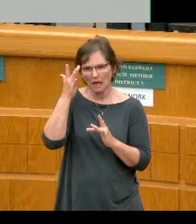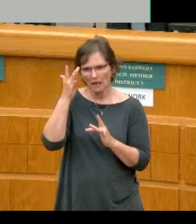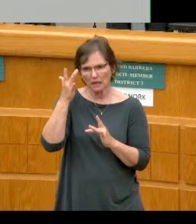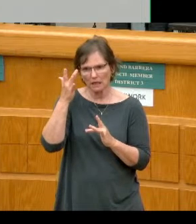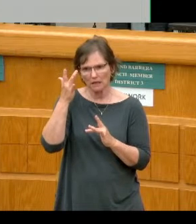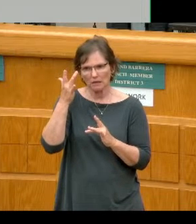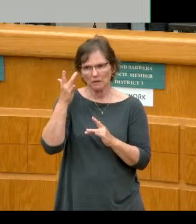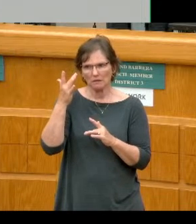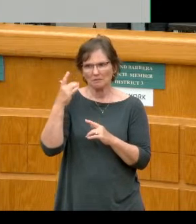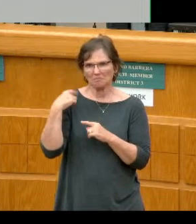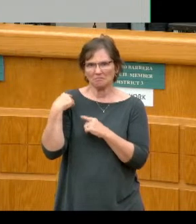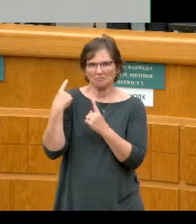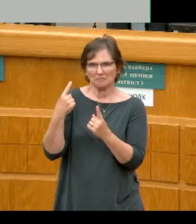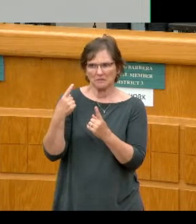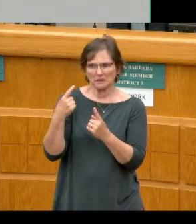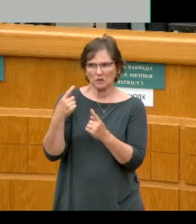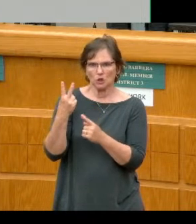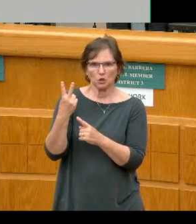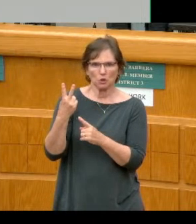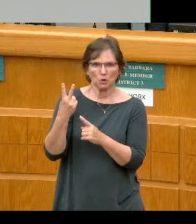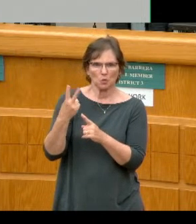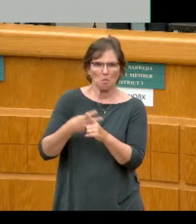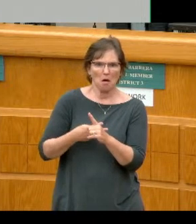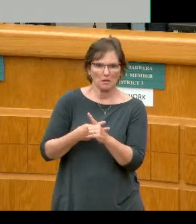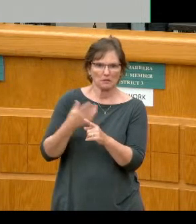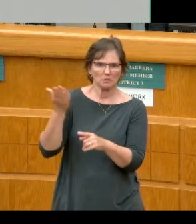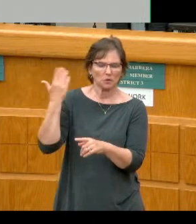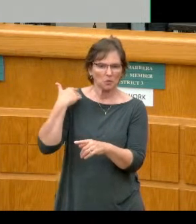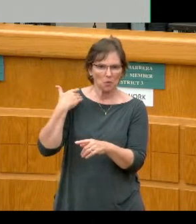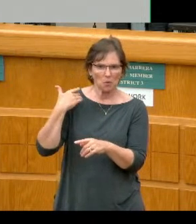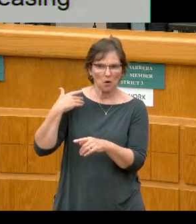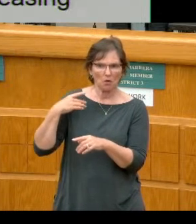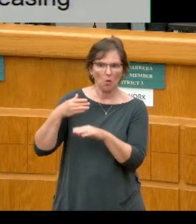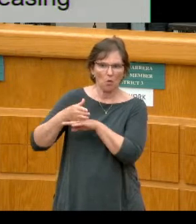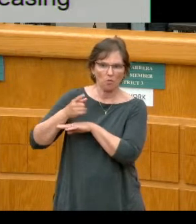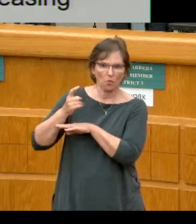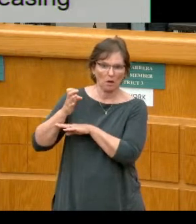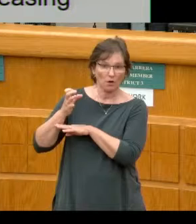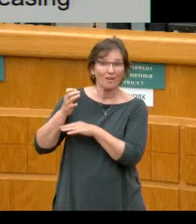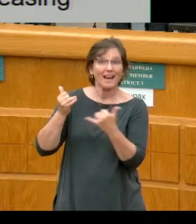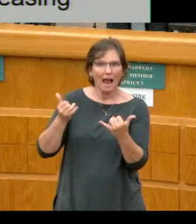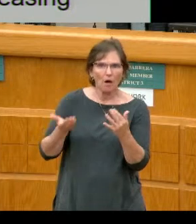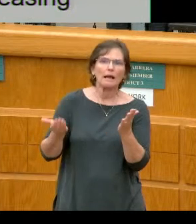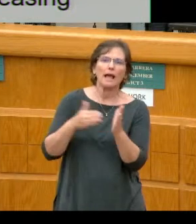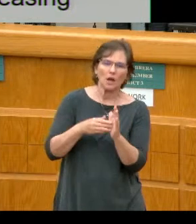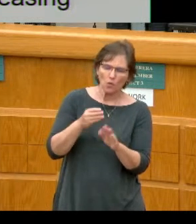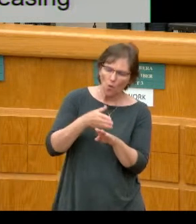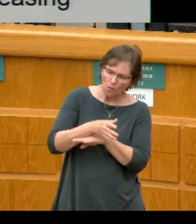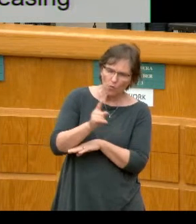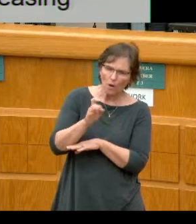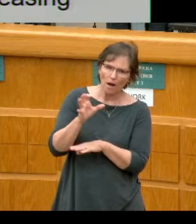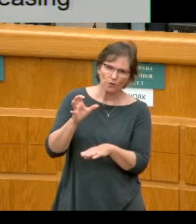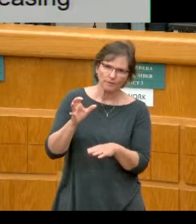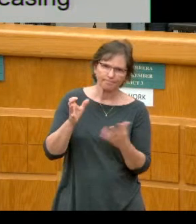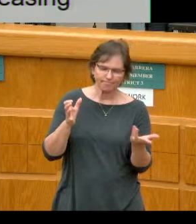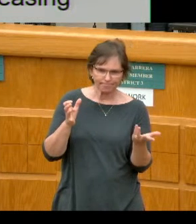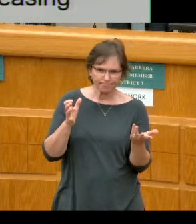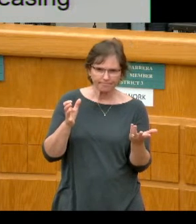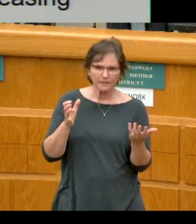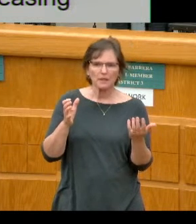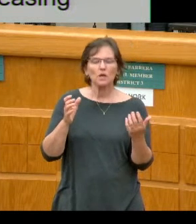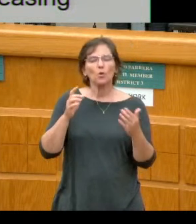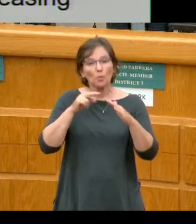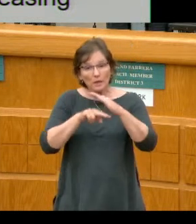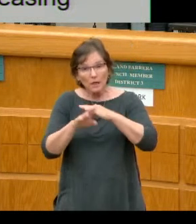high. A large outbreak is predicted. We predicted it last week. We have a whole new week of data. We're still predicting